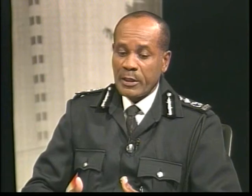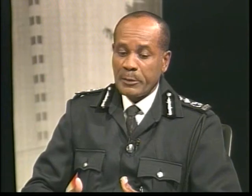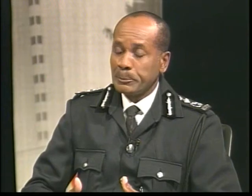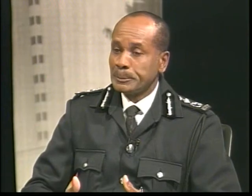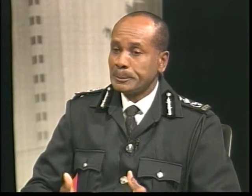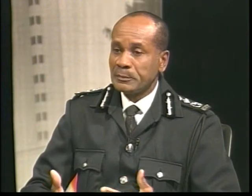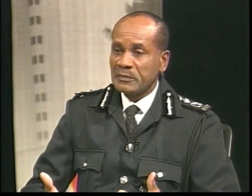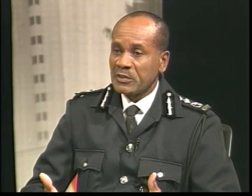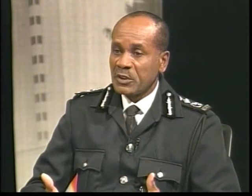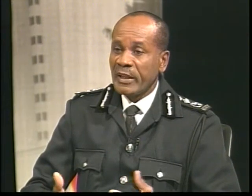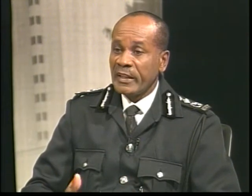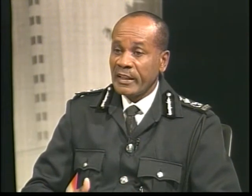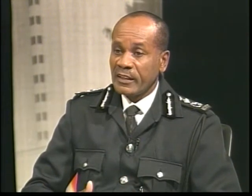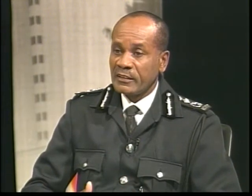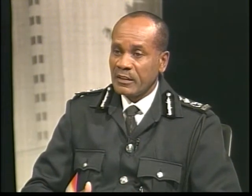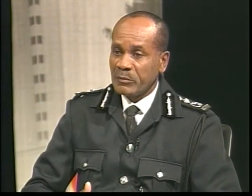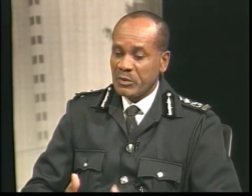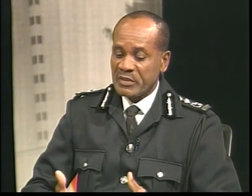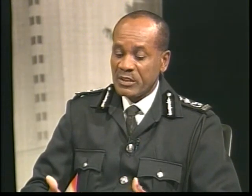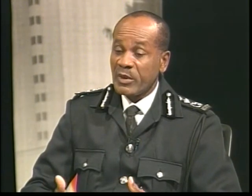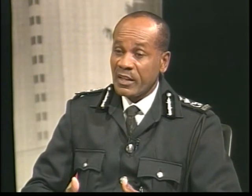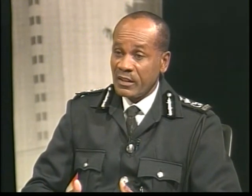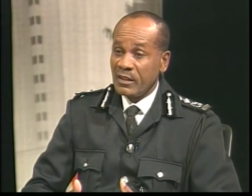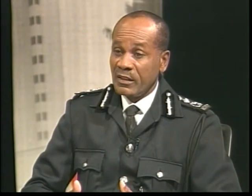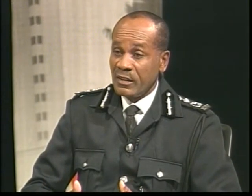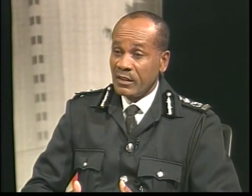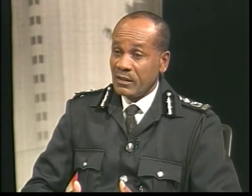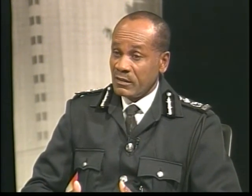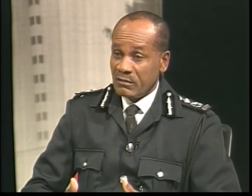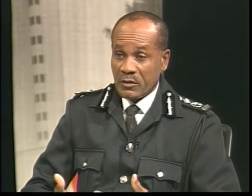so turn a blind eye. But we've seen where